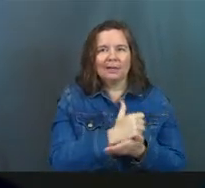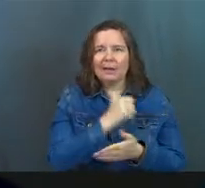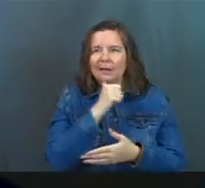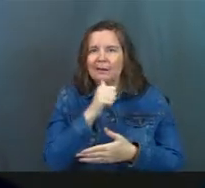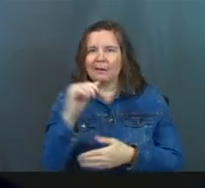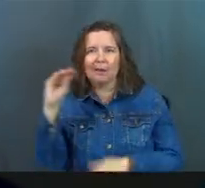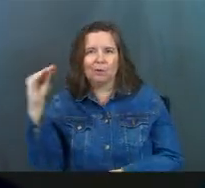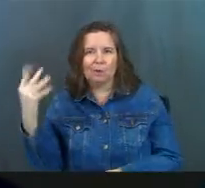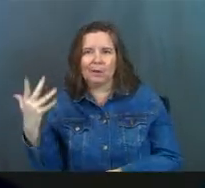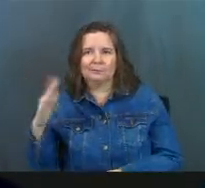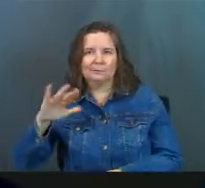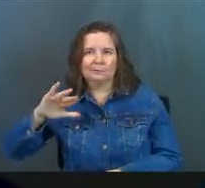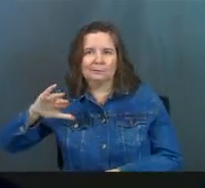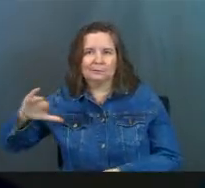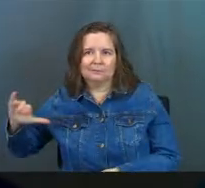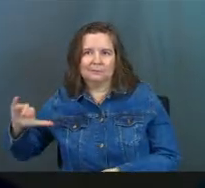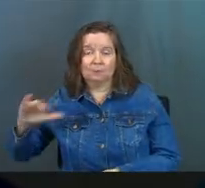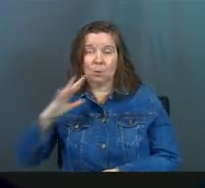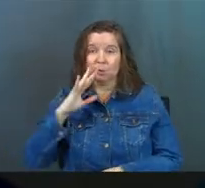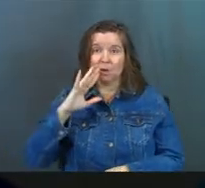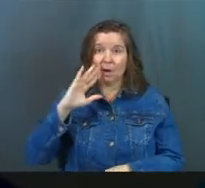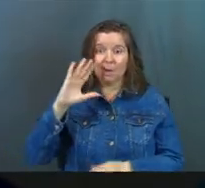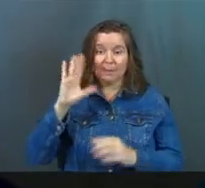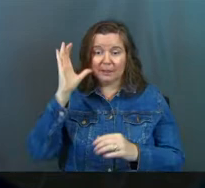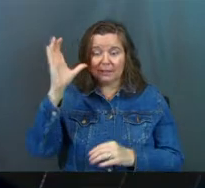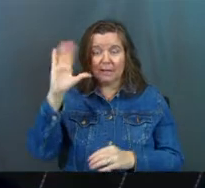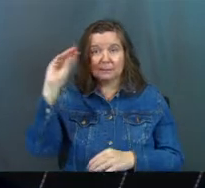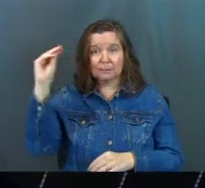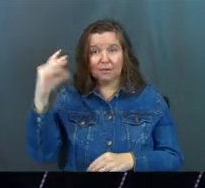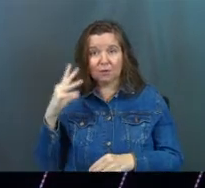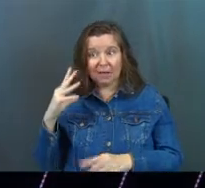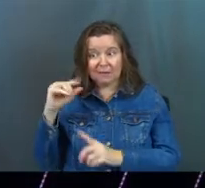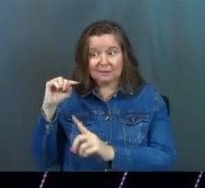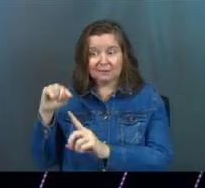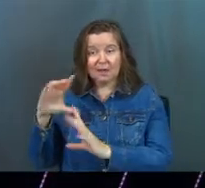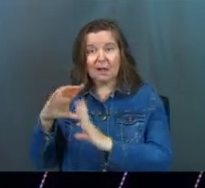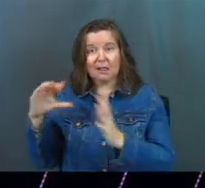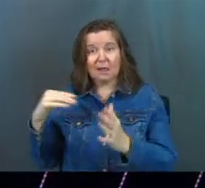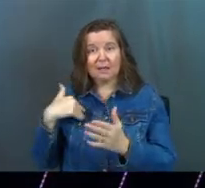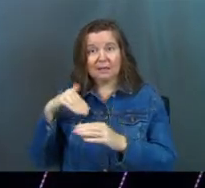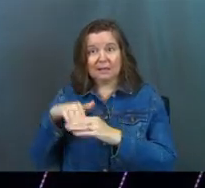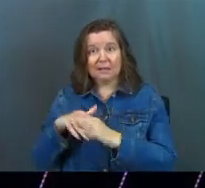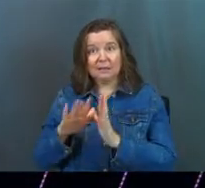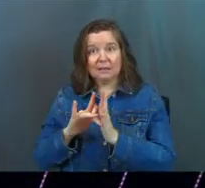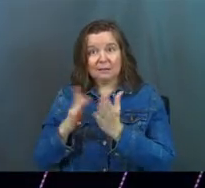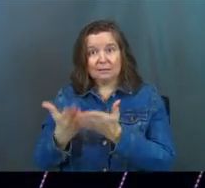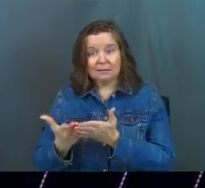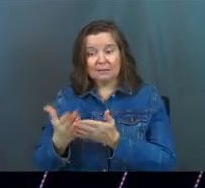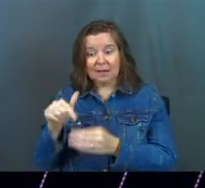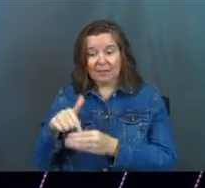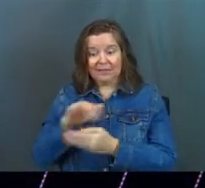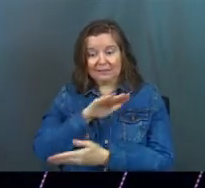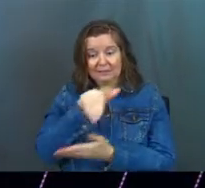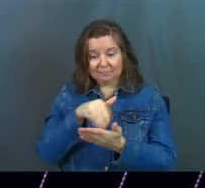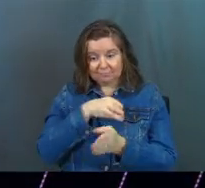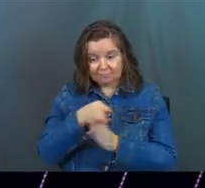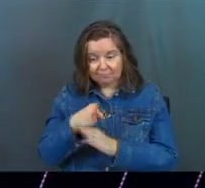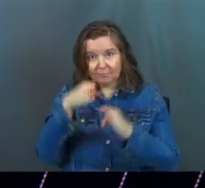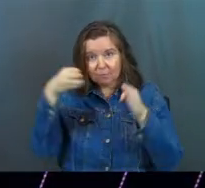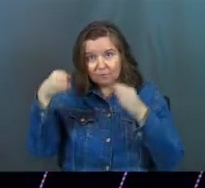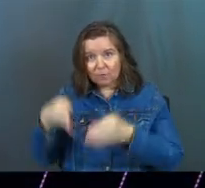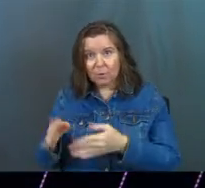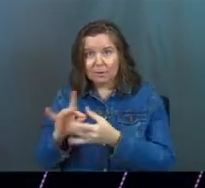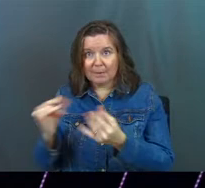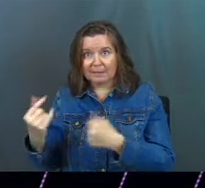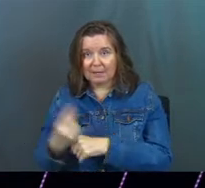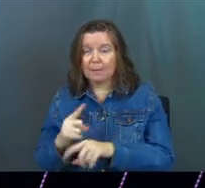grace. We talk about the concept of grace in God's word a lot here. And grace is going to be at the center of this message today.